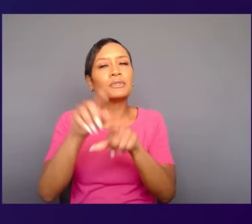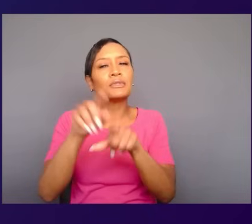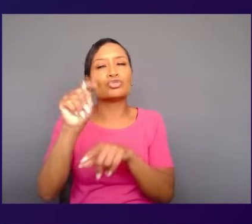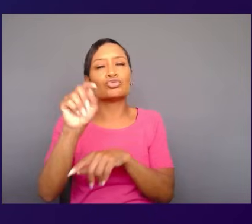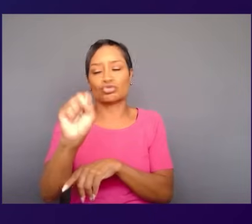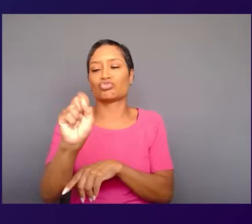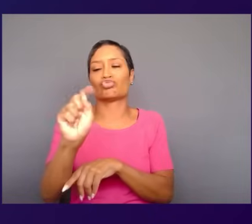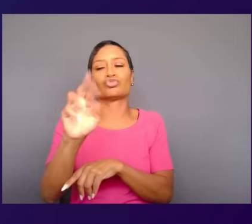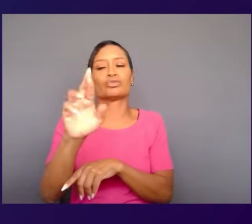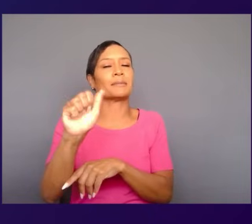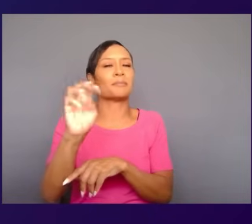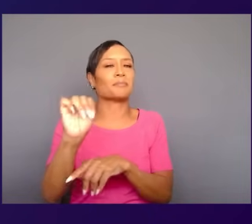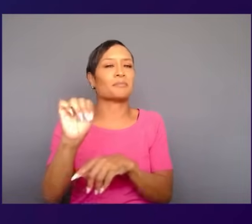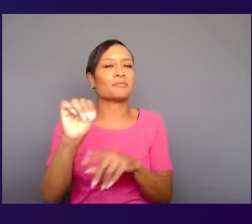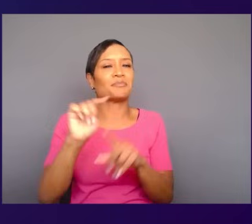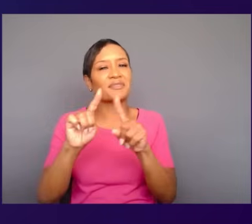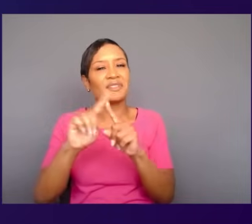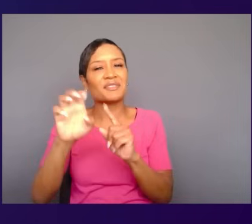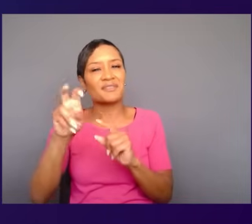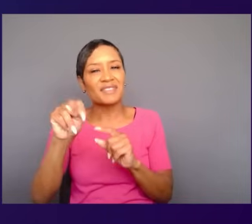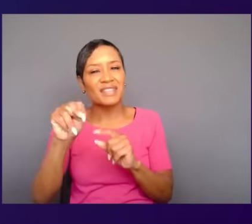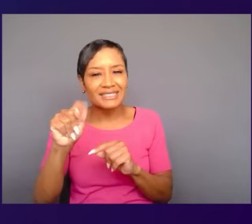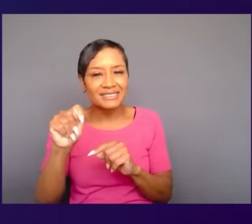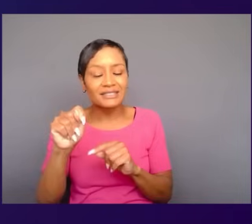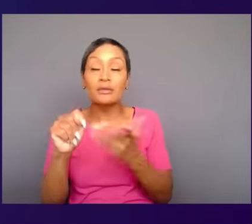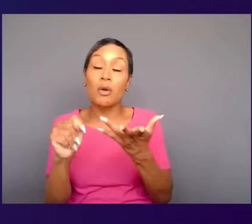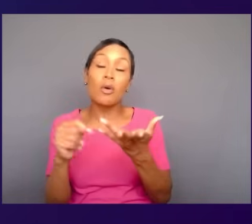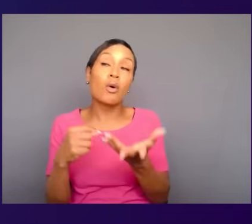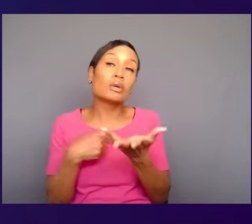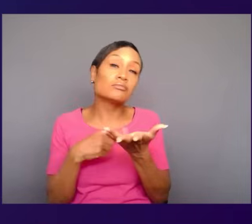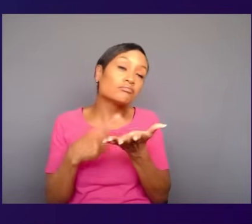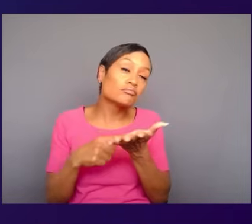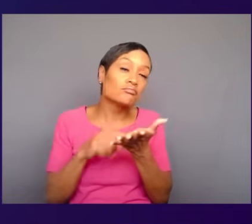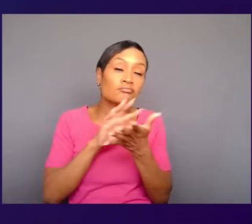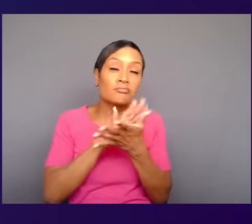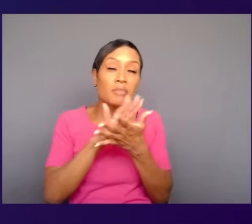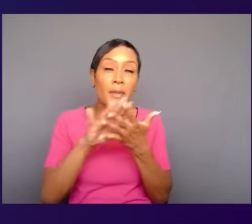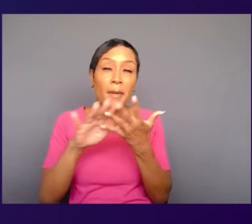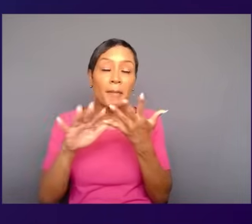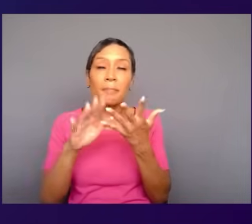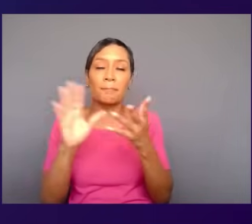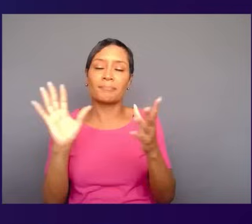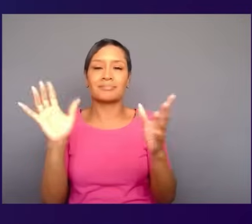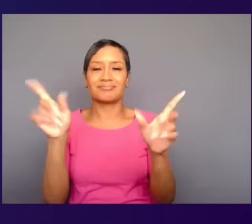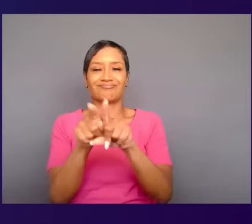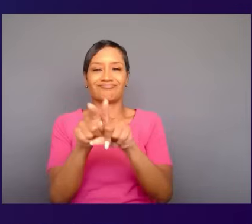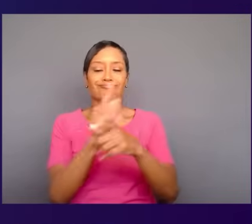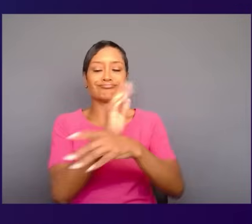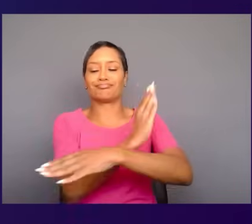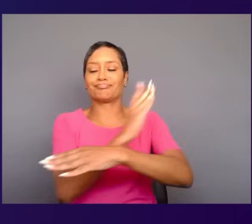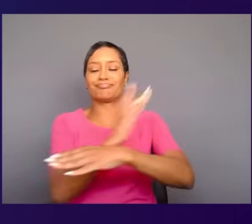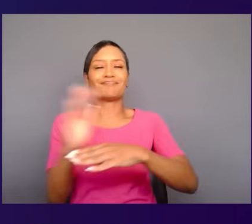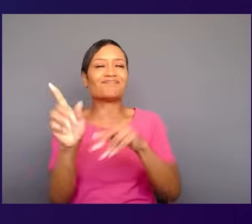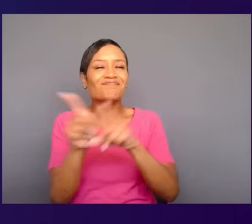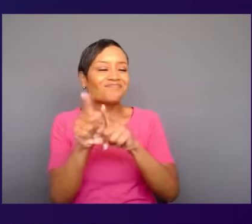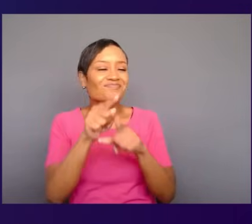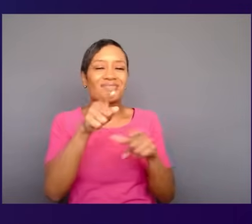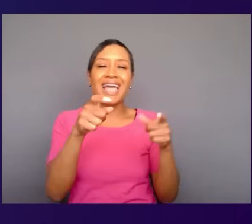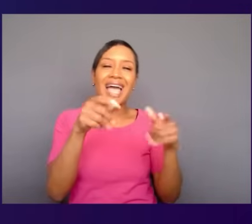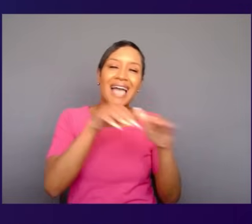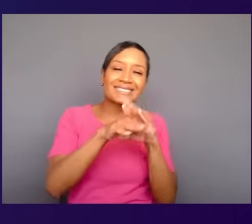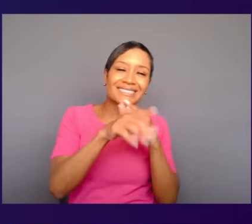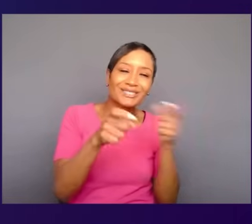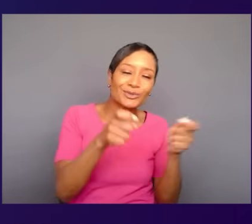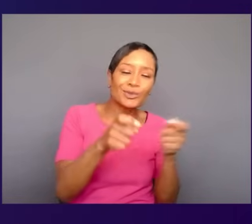So when we talk about all these features, they fit onto a spectrum, just like we've talked about with access control or with